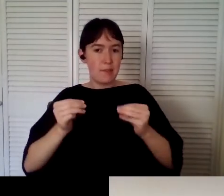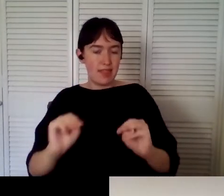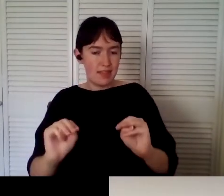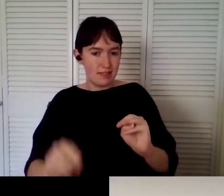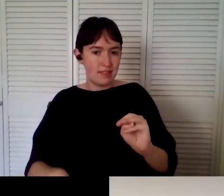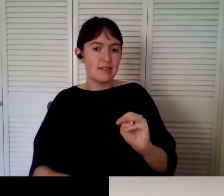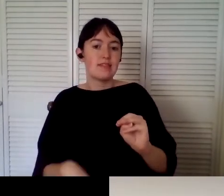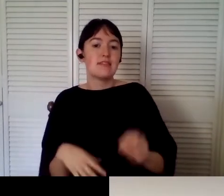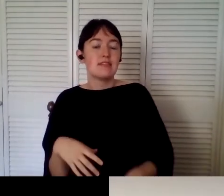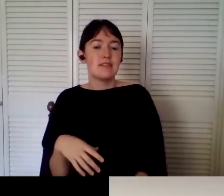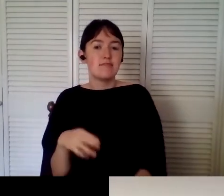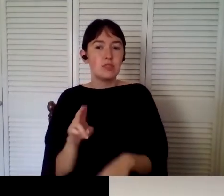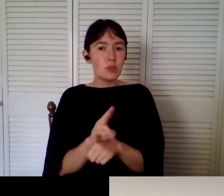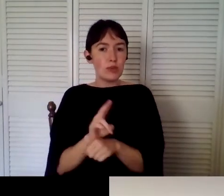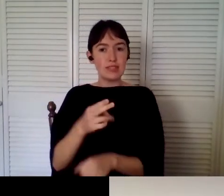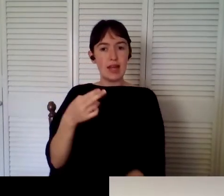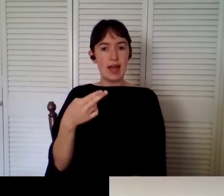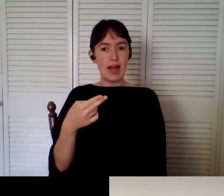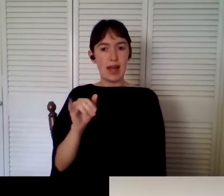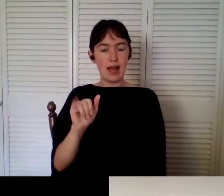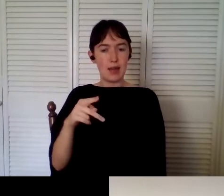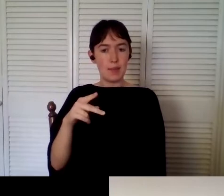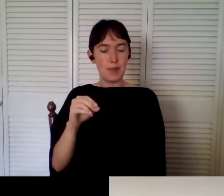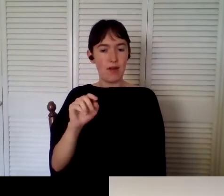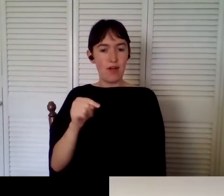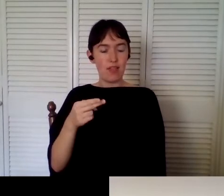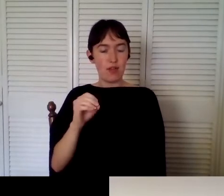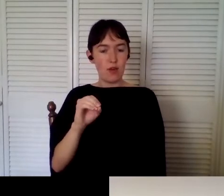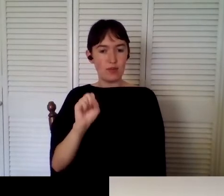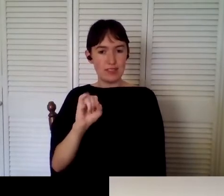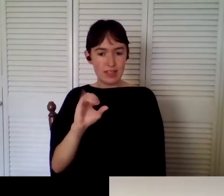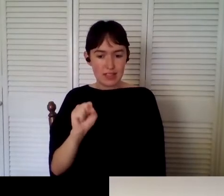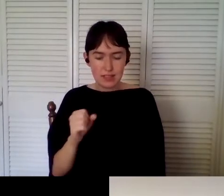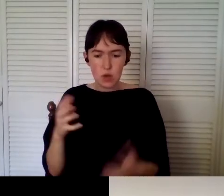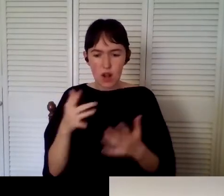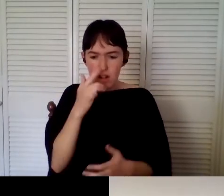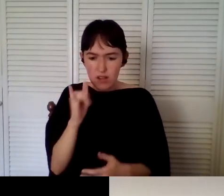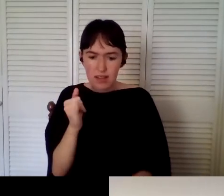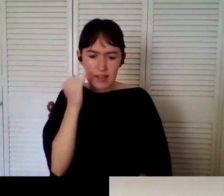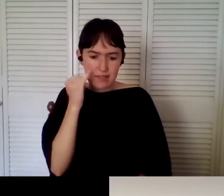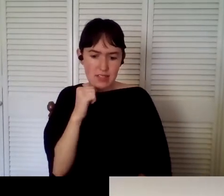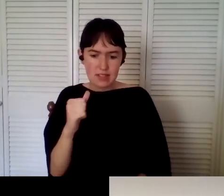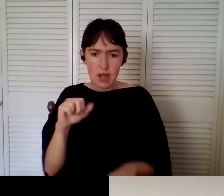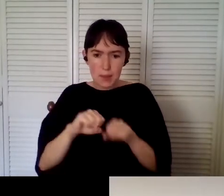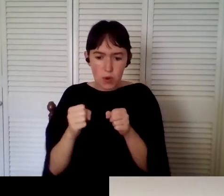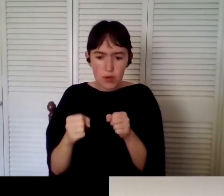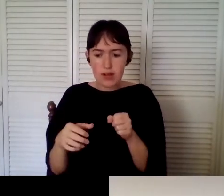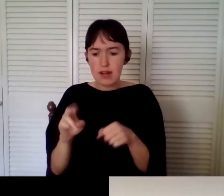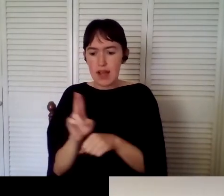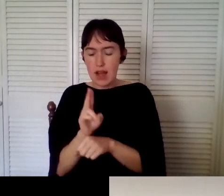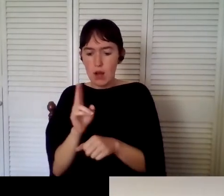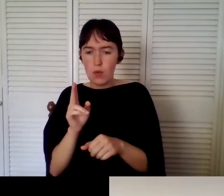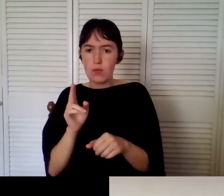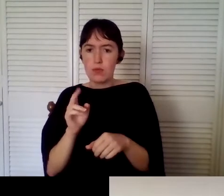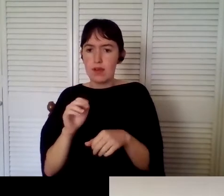certain tool would have looked like if it wasn't broken, and then how it would have been used when it wasn't broken,